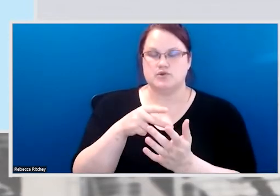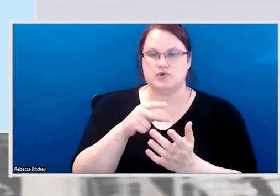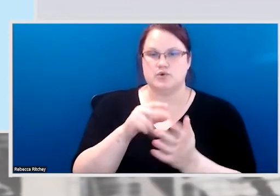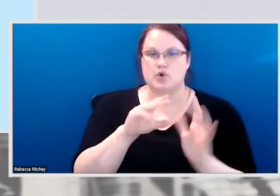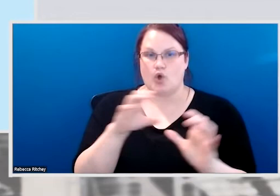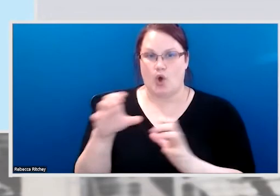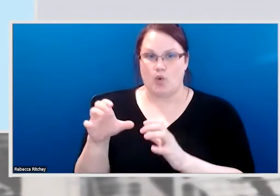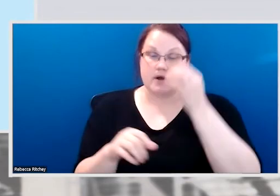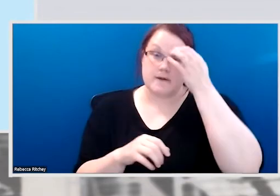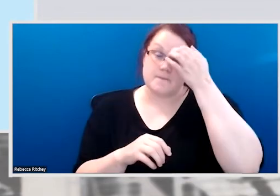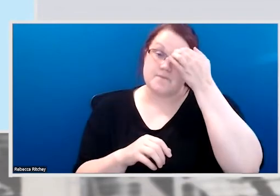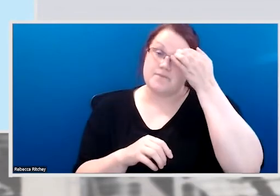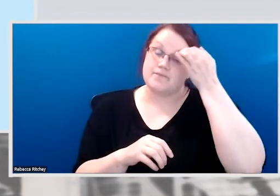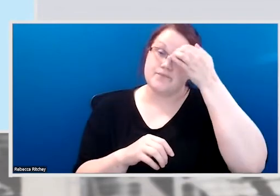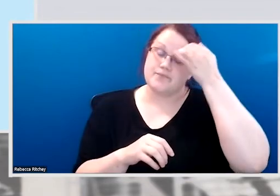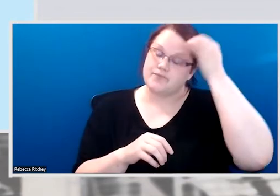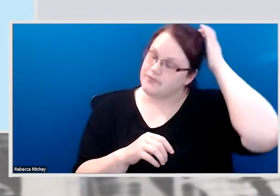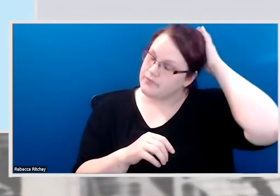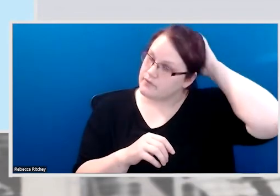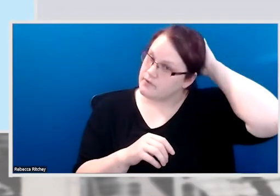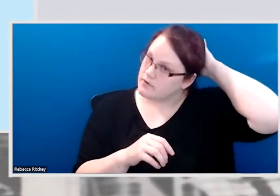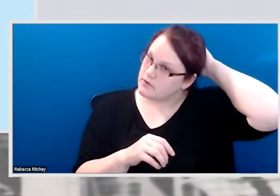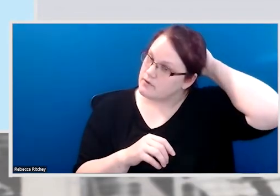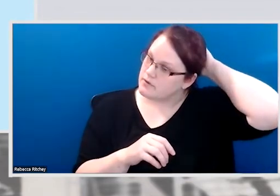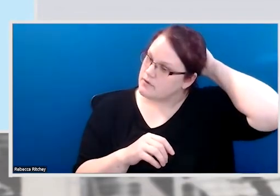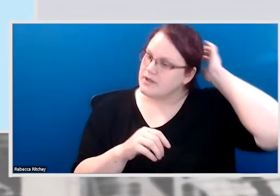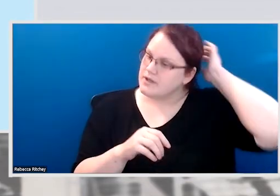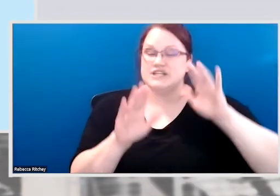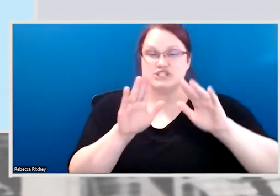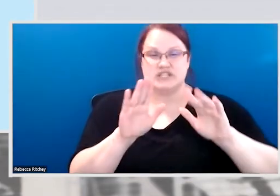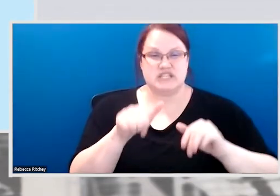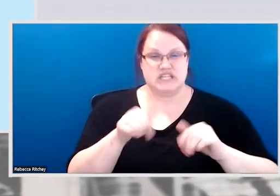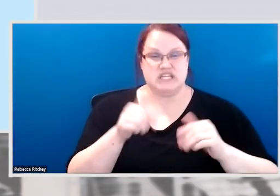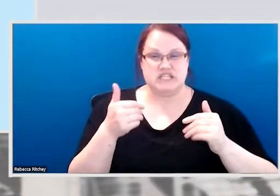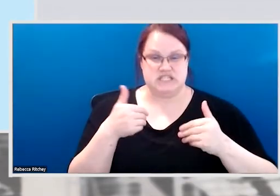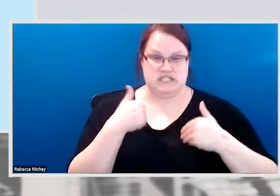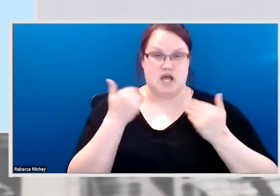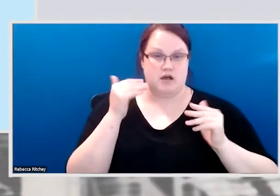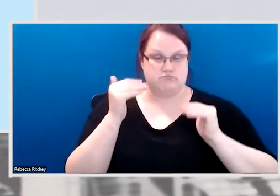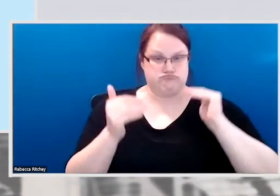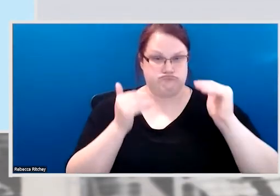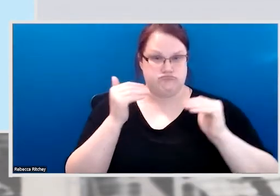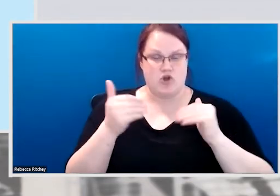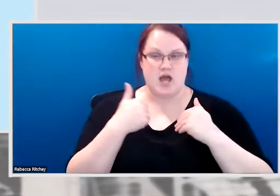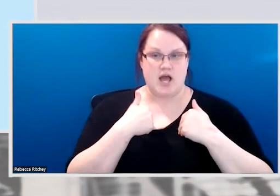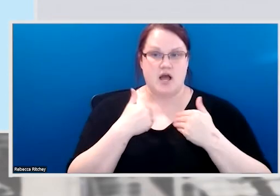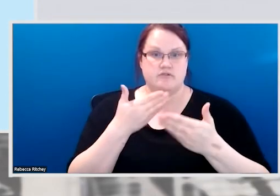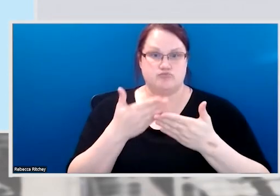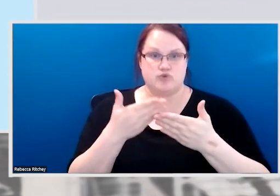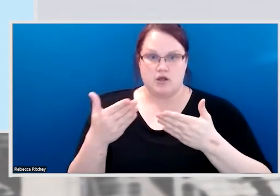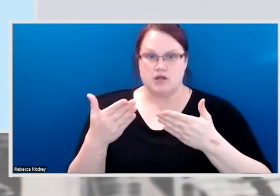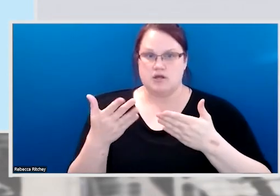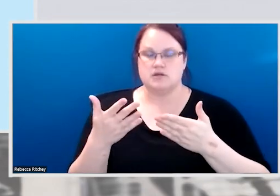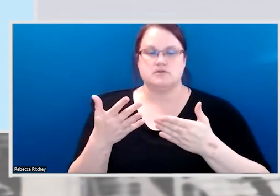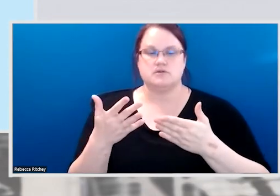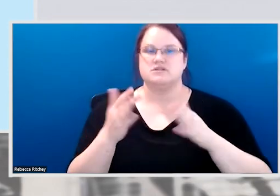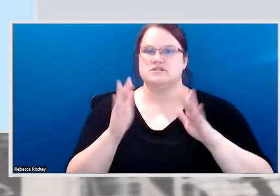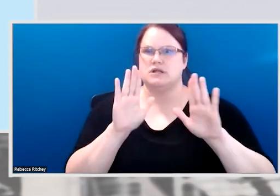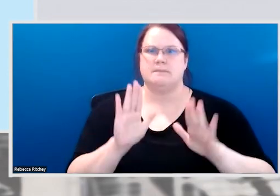these are kids that have actual businesses and actual products. And they're amazing. It's an amazing